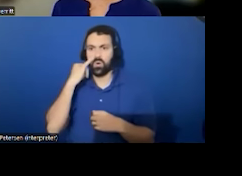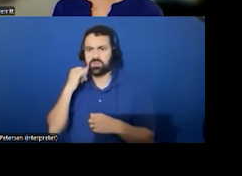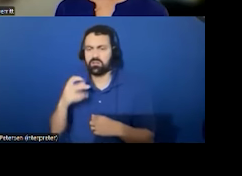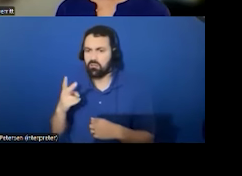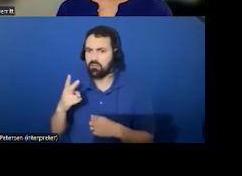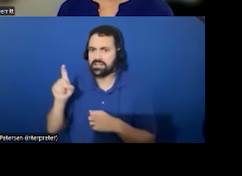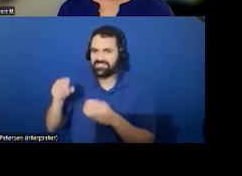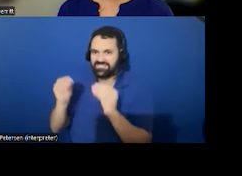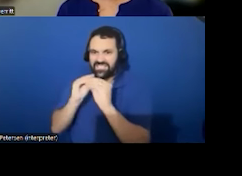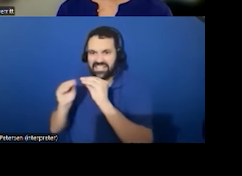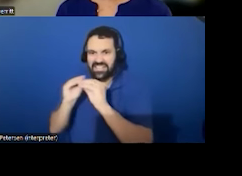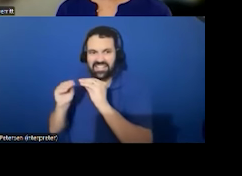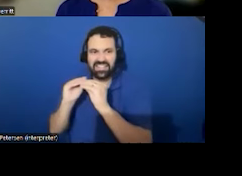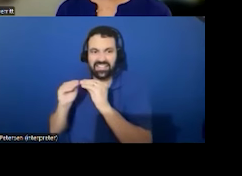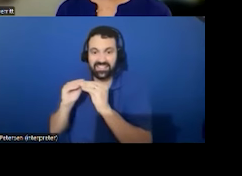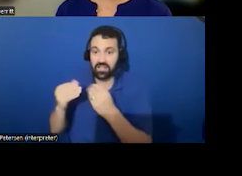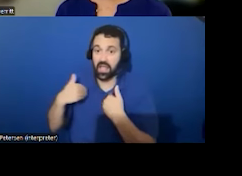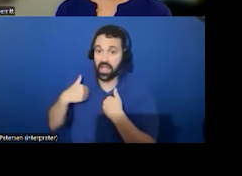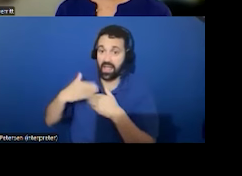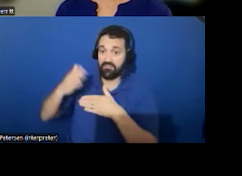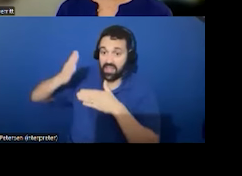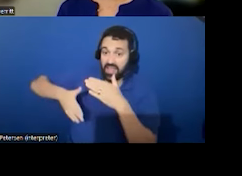getting that done.